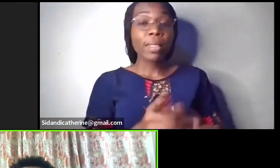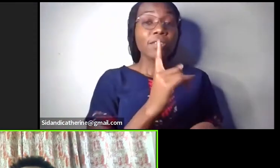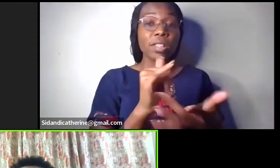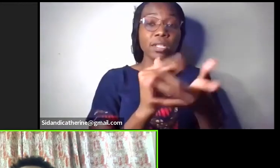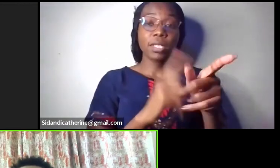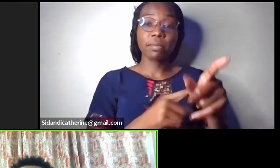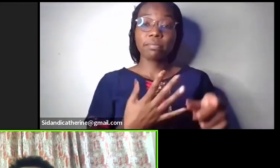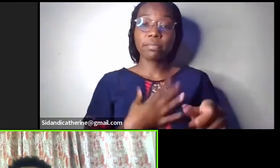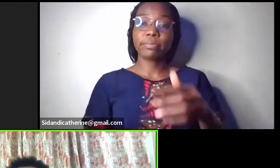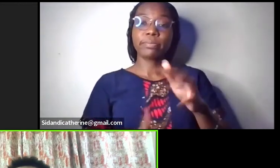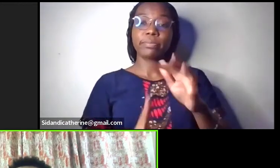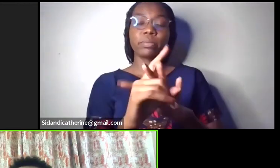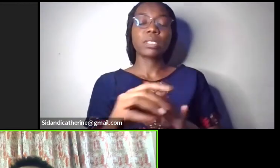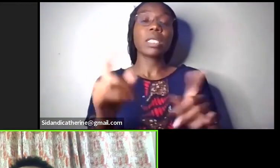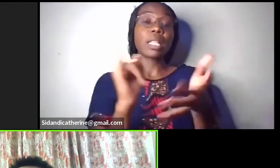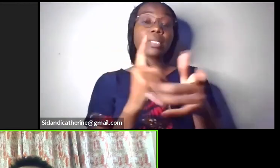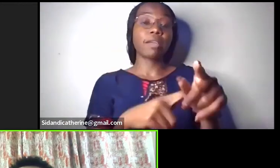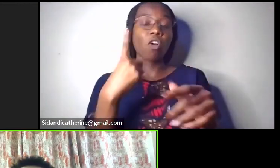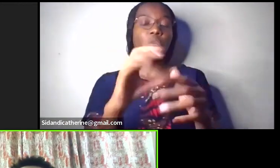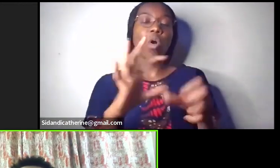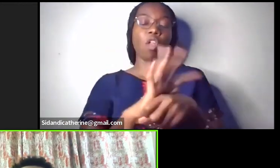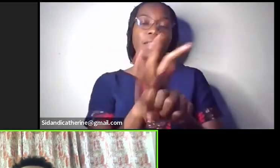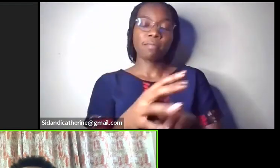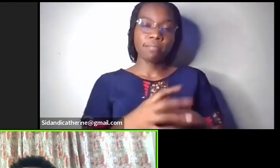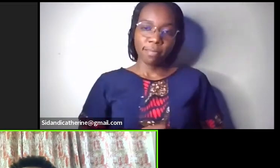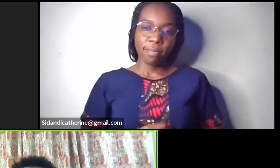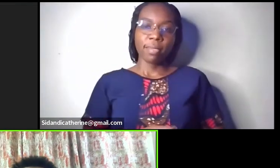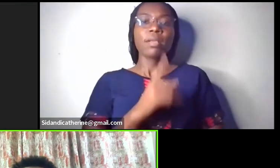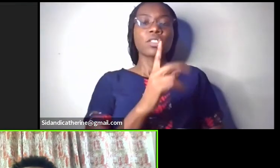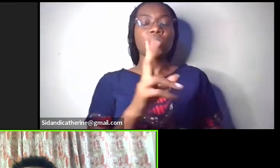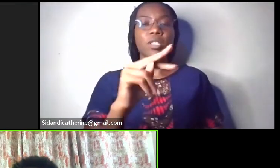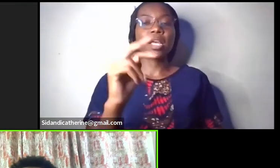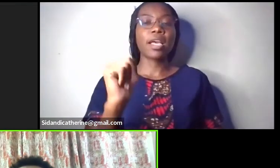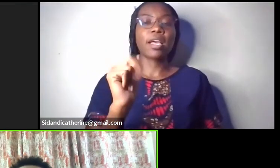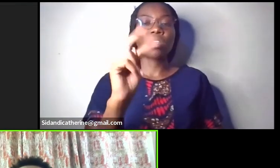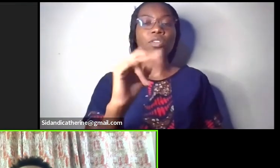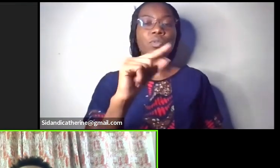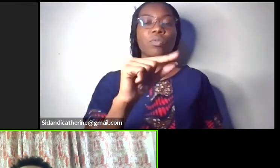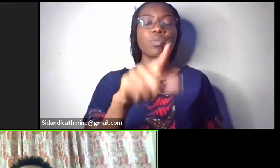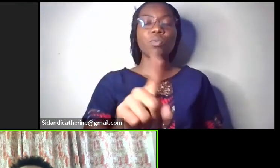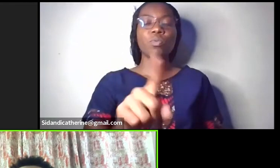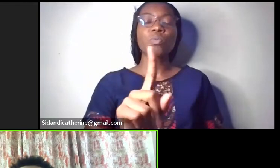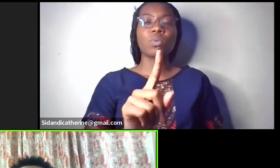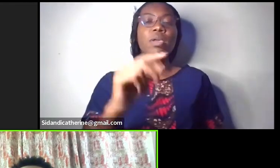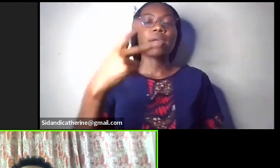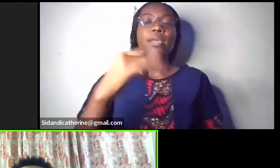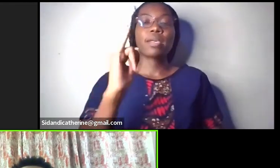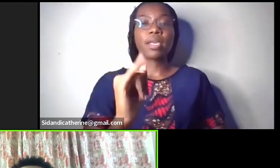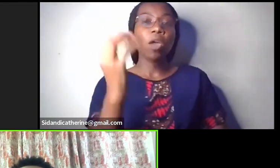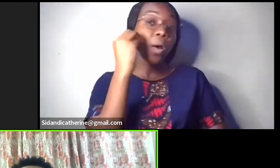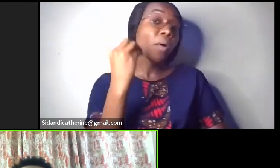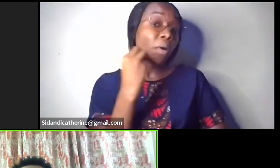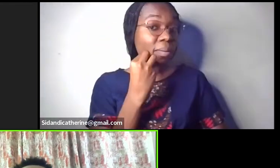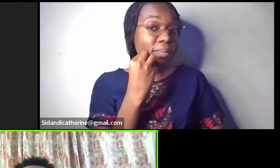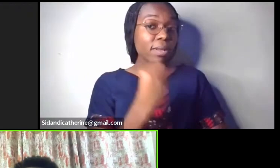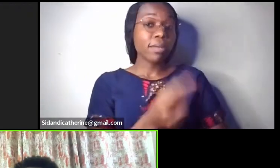for the COVID period. So Nanyuki is home for me. So I came back home in November just